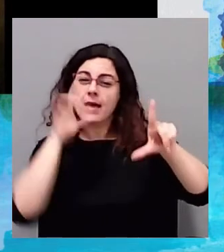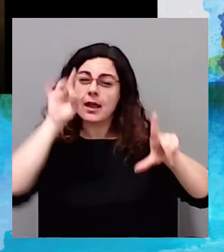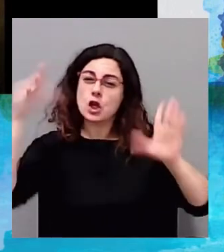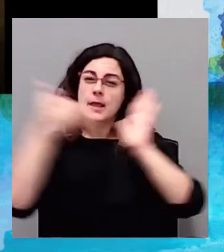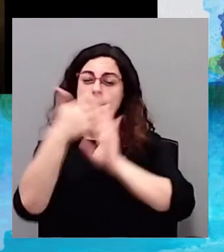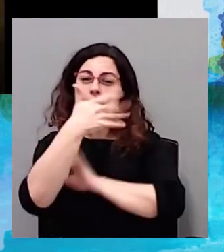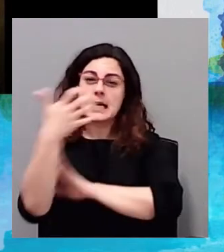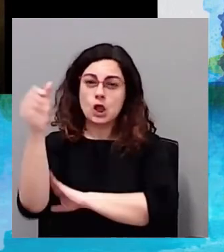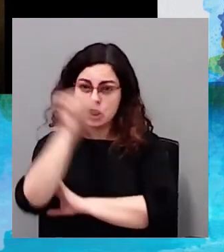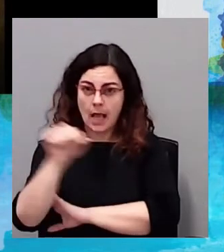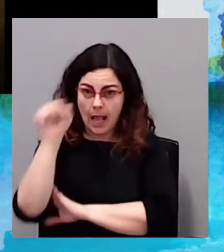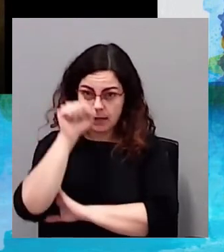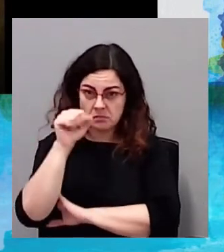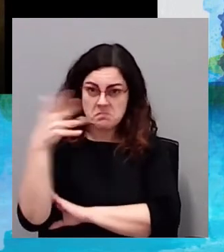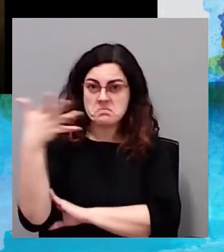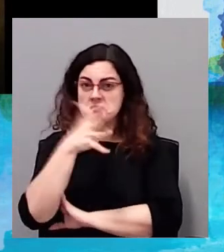they say that this is about